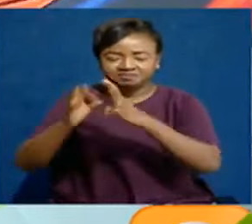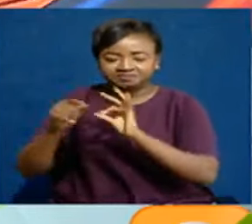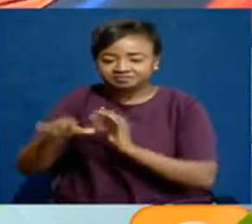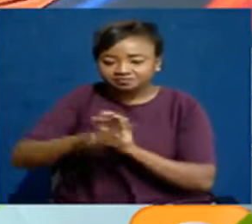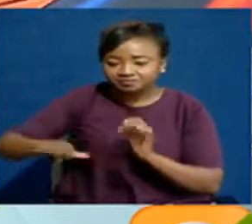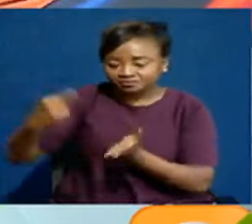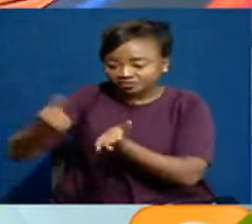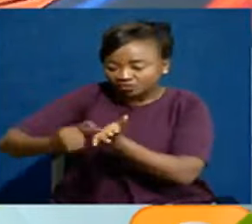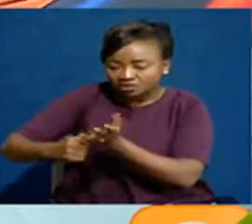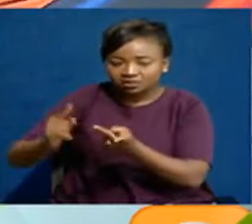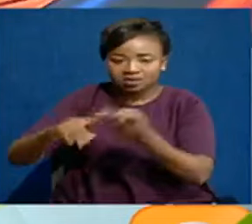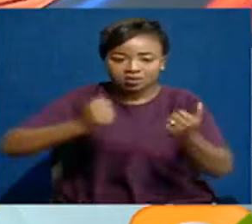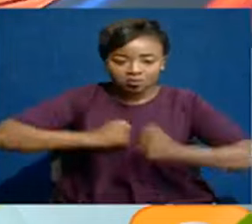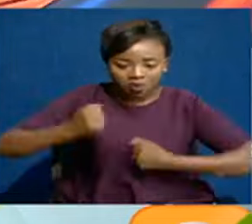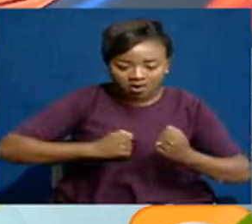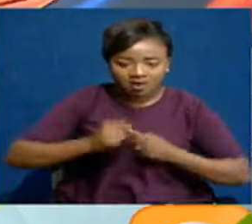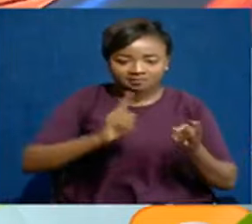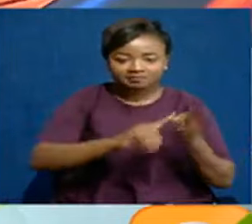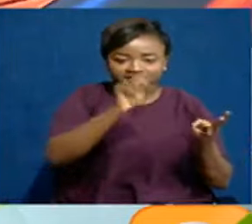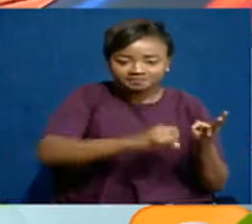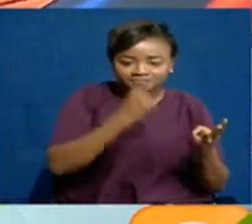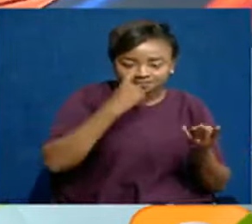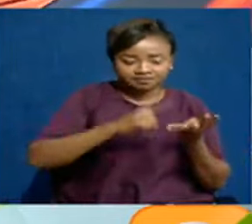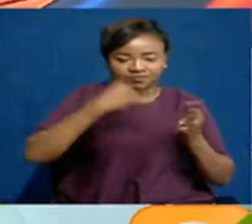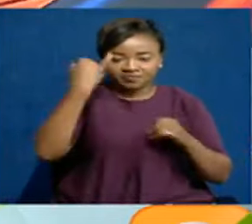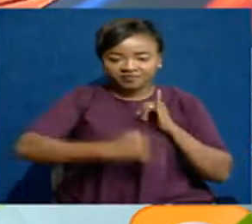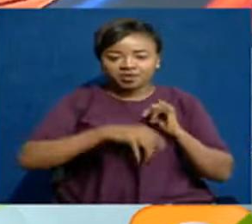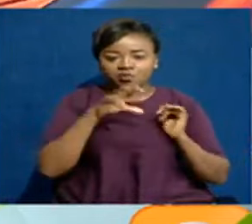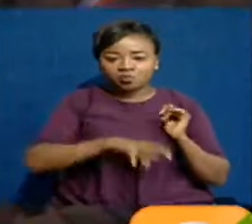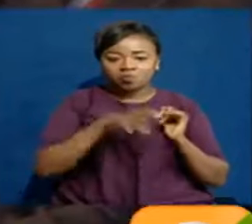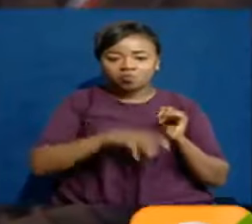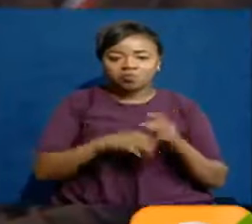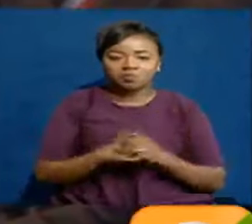to Rwanda, South Sudan, and the Democratic Republic of Congo.